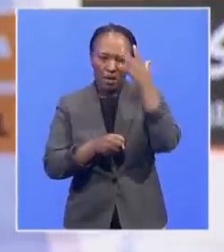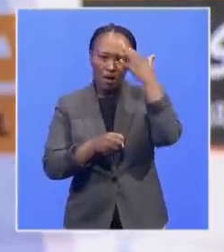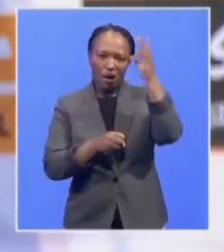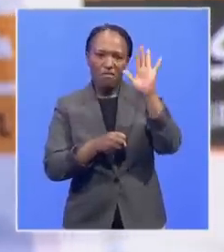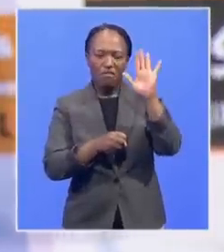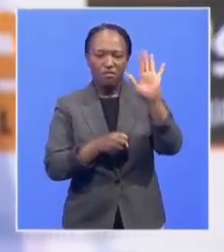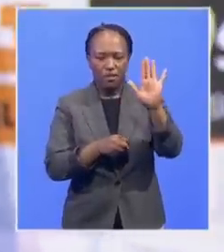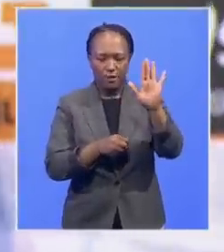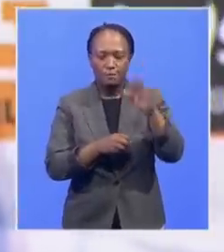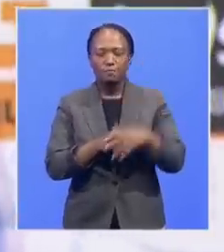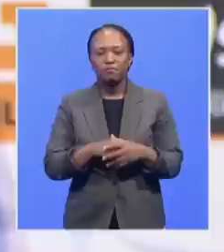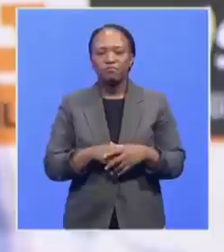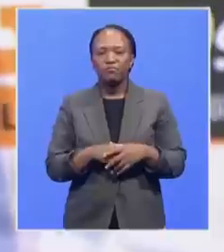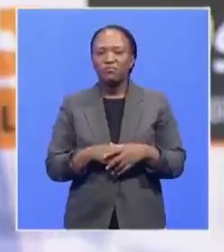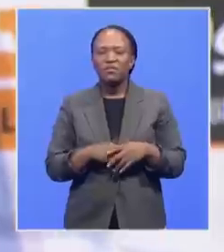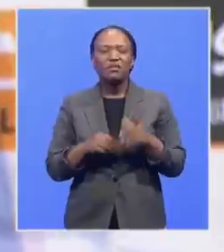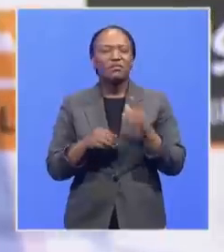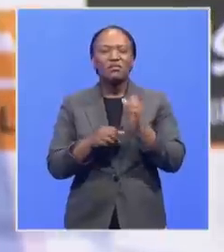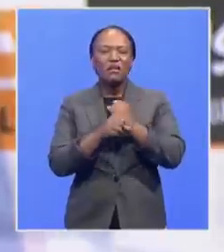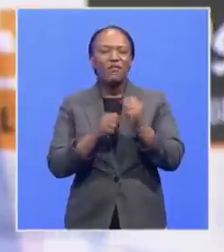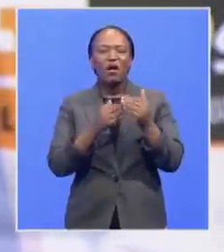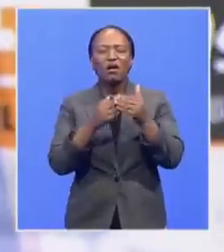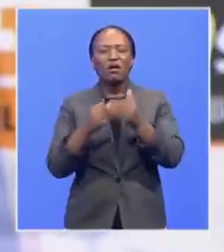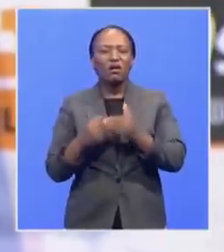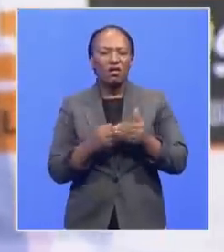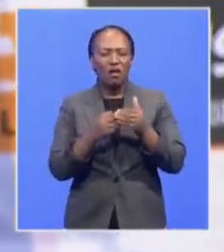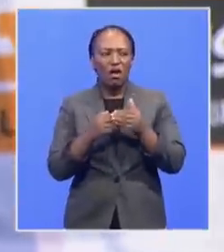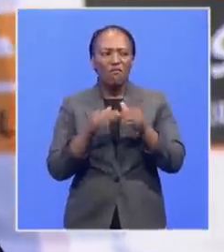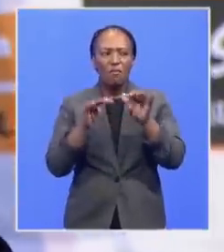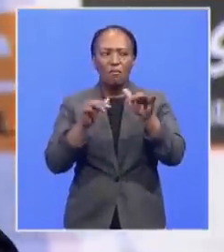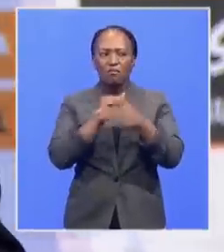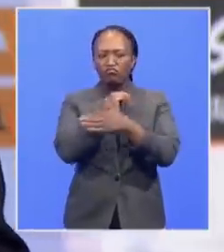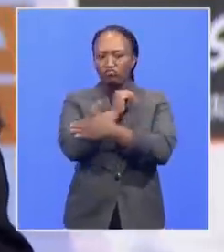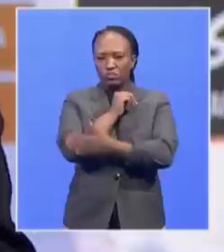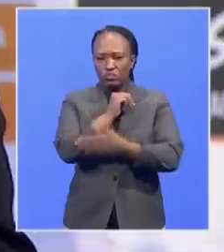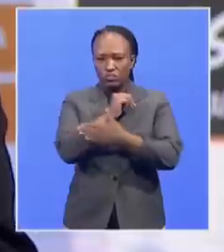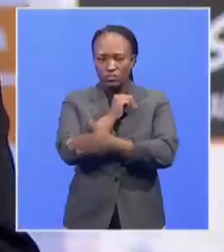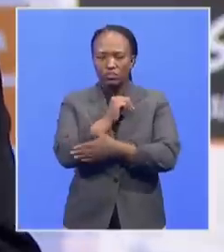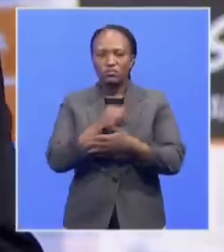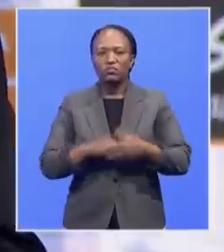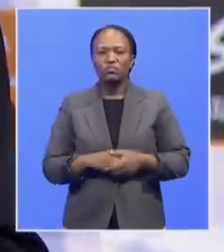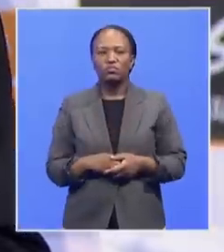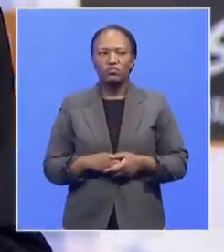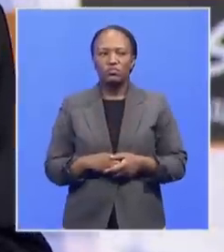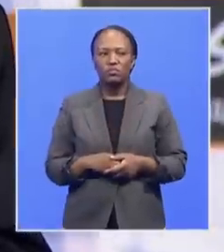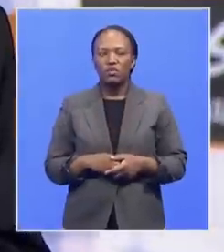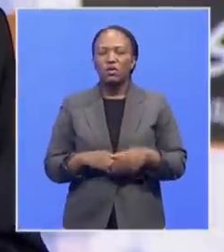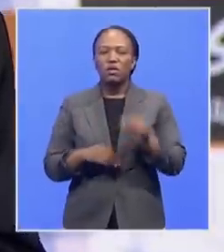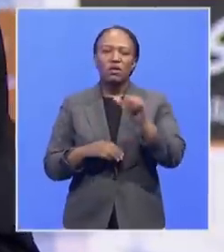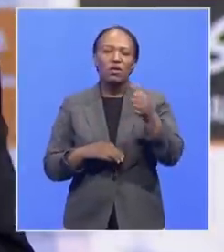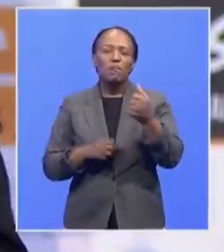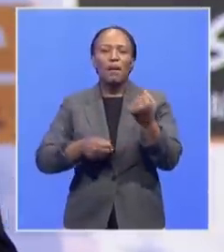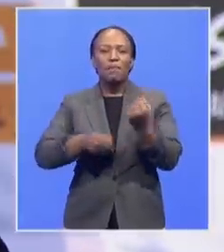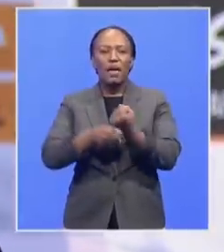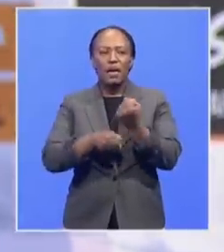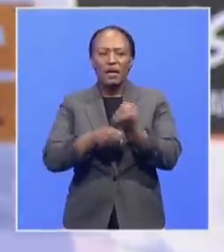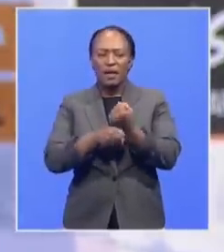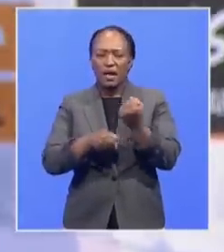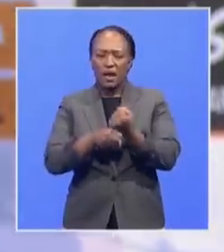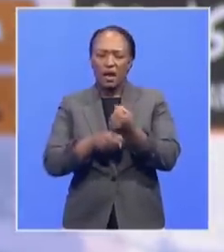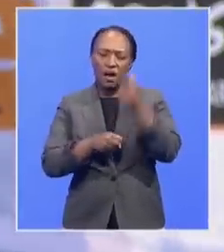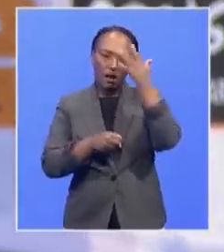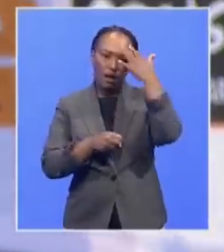sa tlokomeleng setšhaba. Bao ba sebeletsa muso, ba